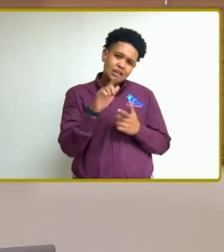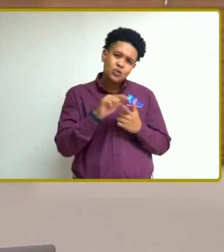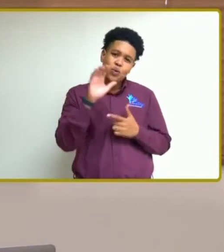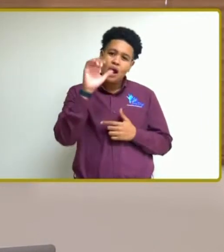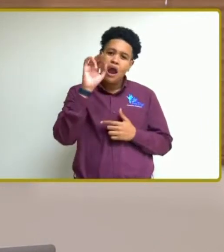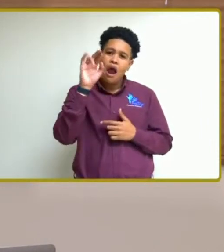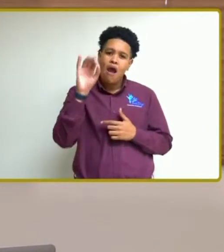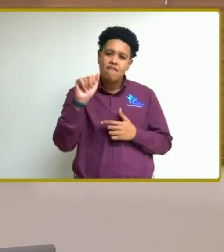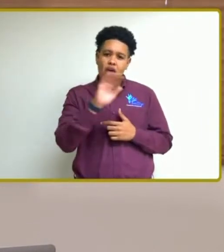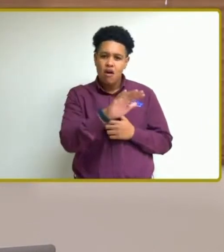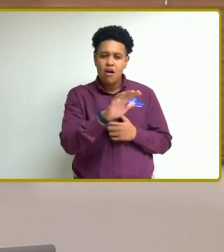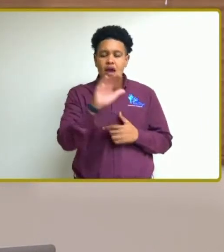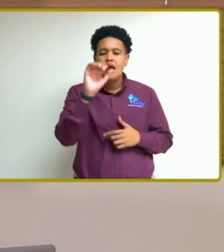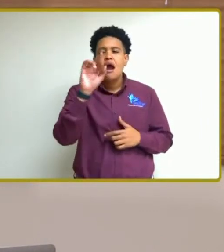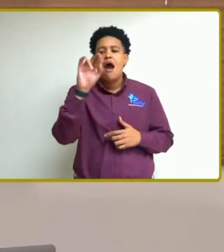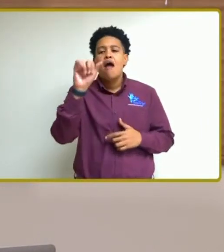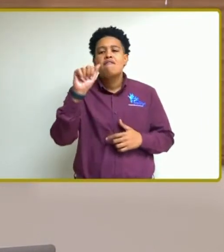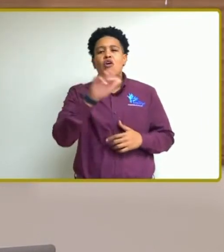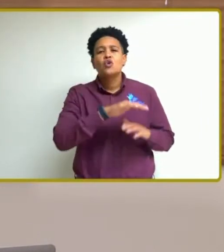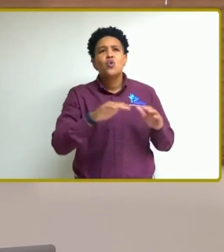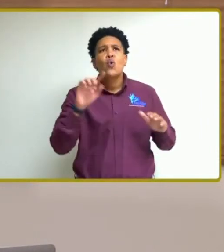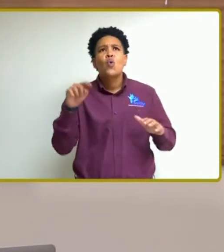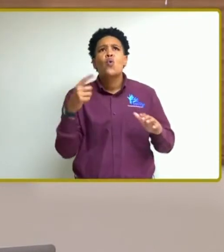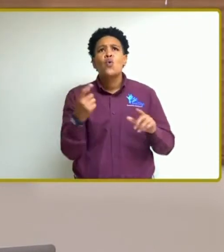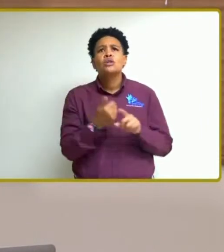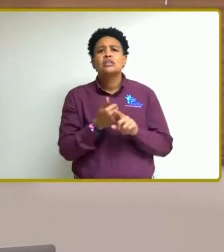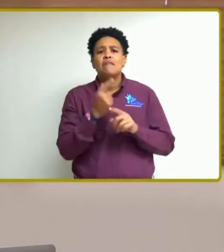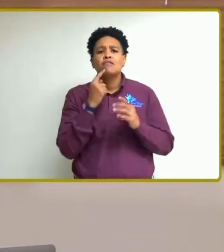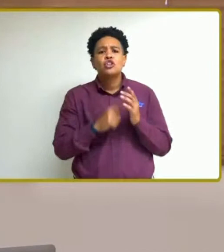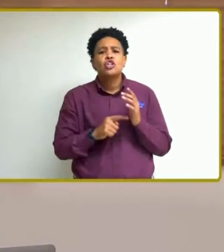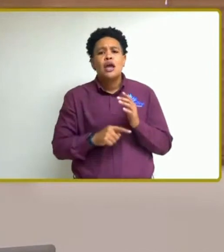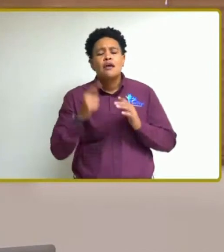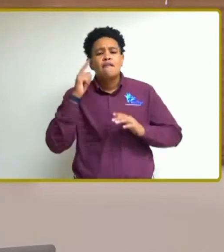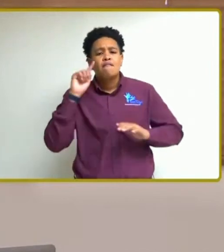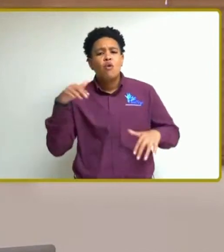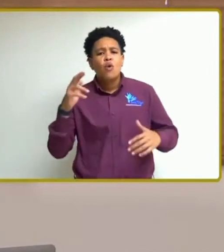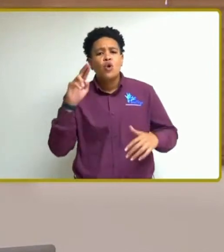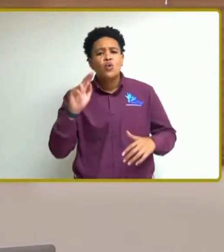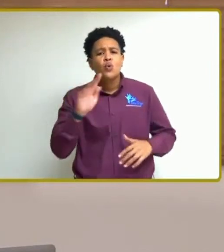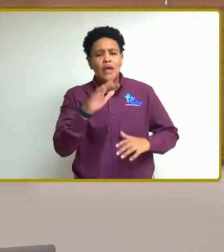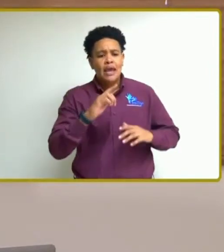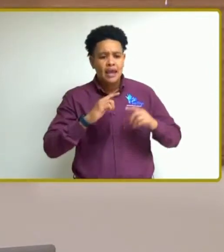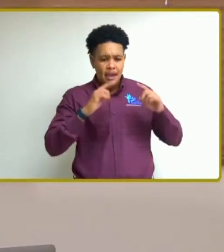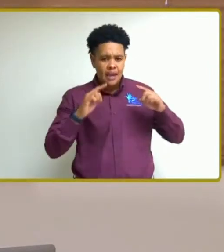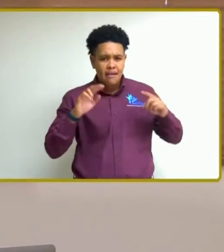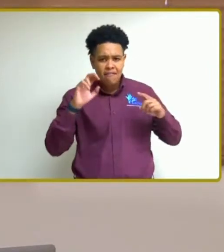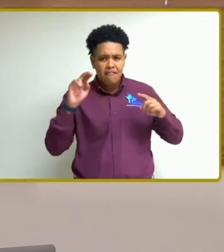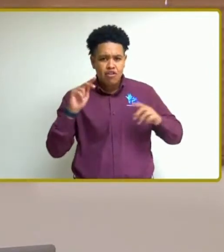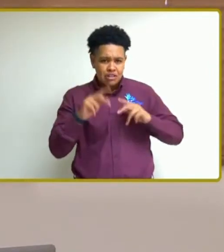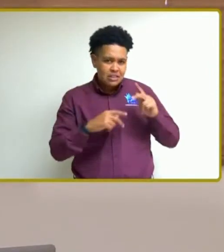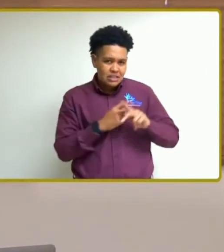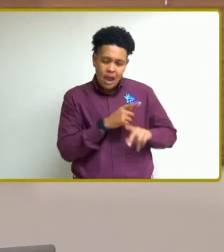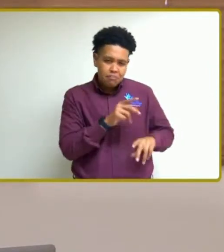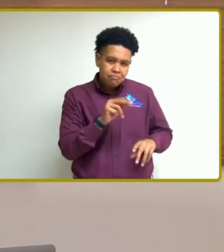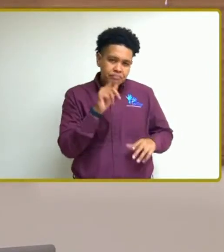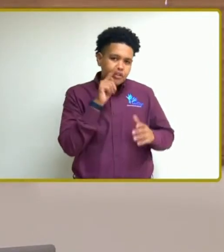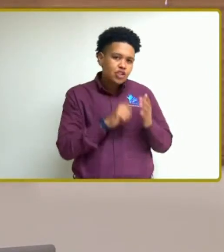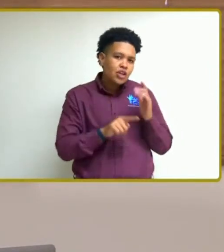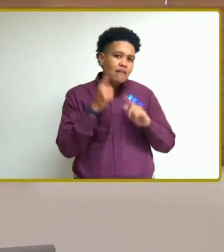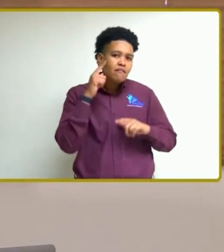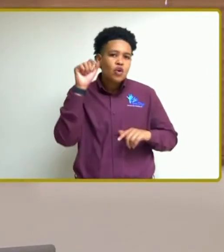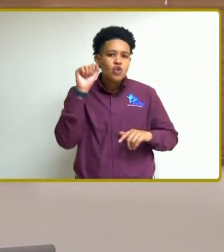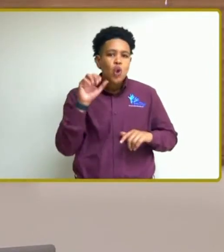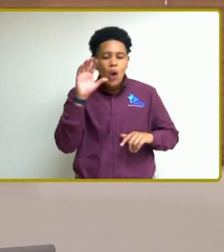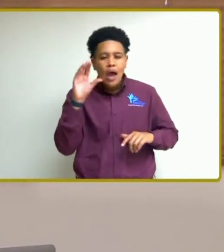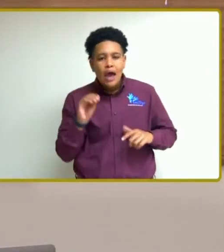CARFA, CARFA does not just only check for the UK variant, it checks for the South African,